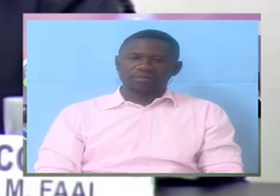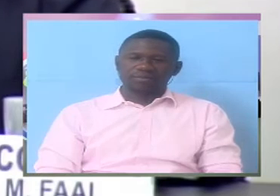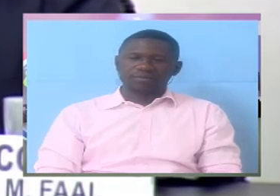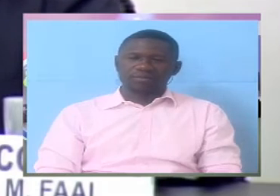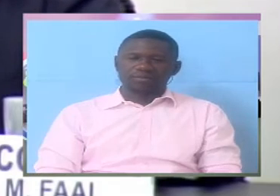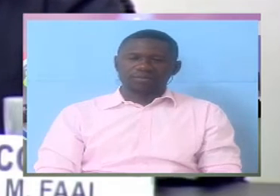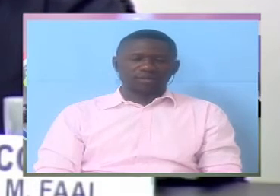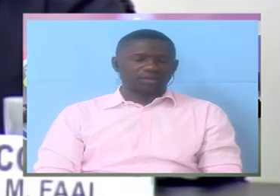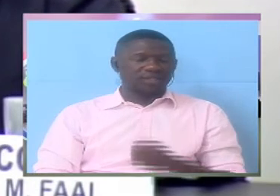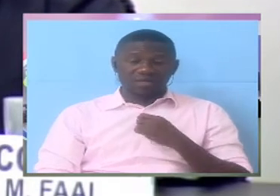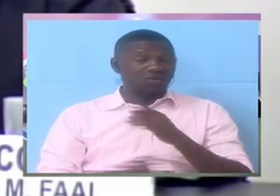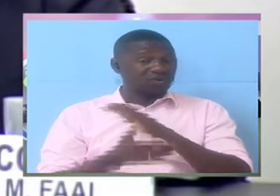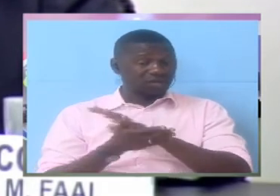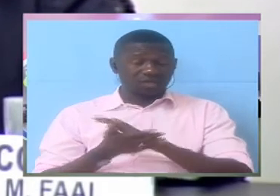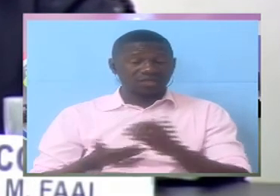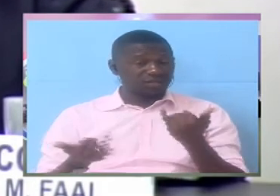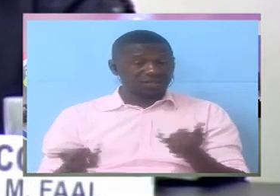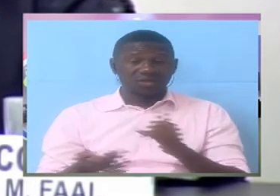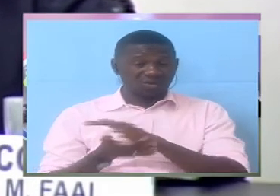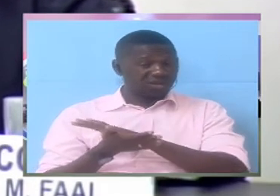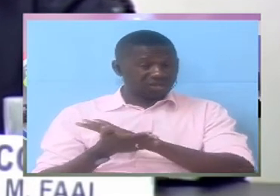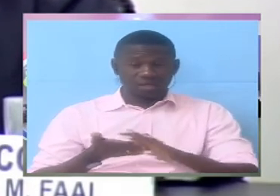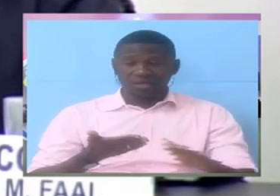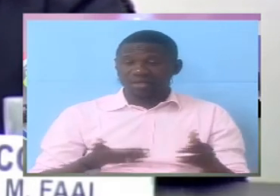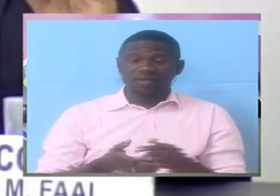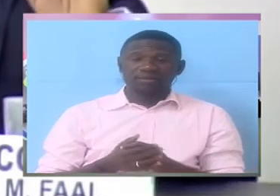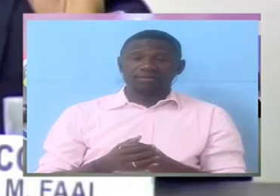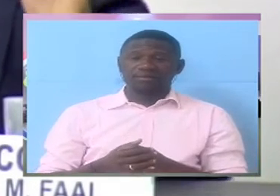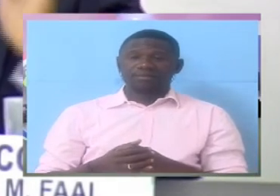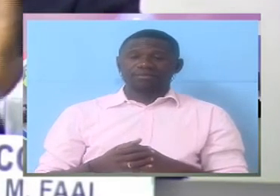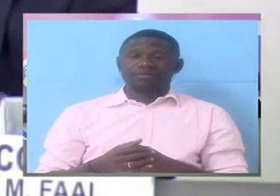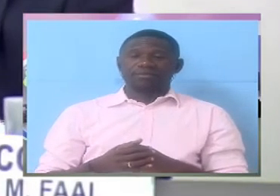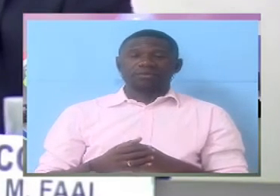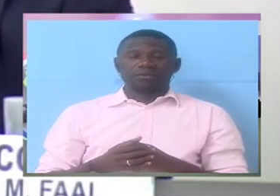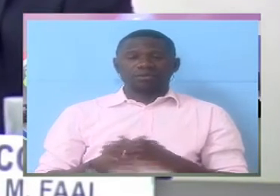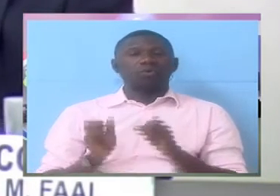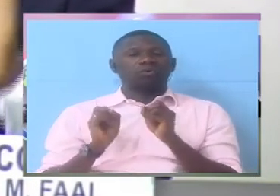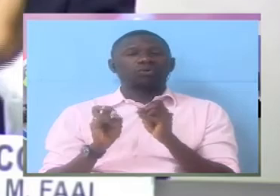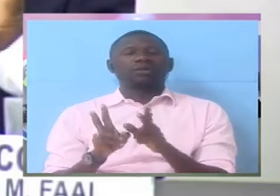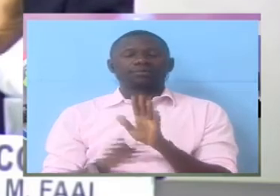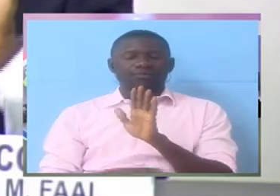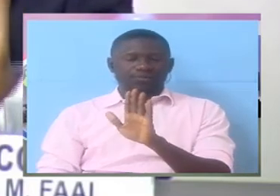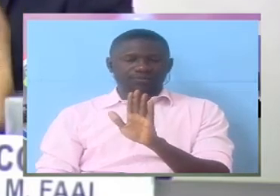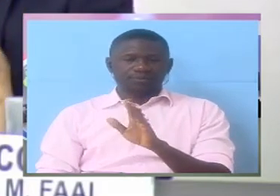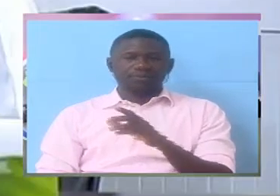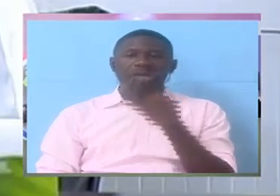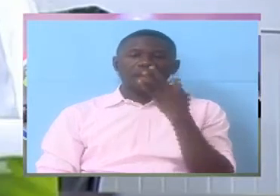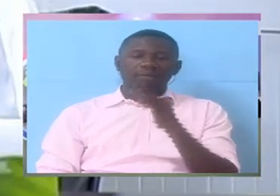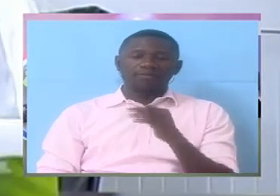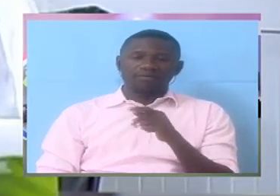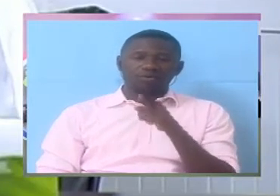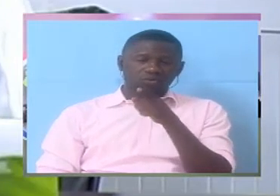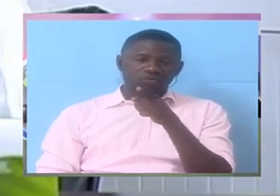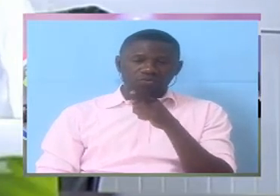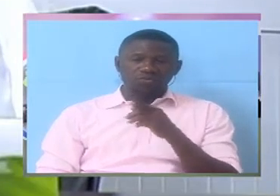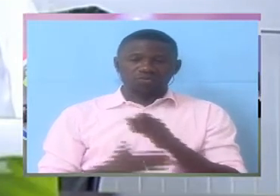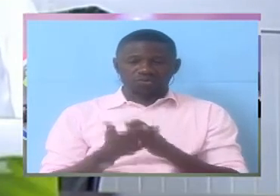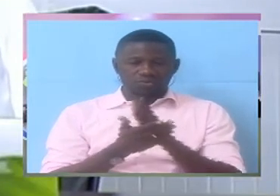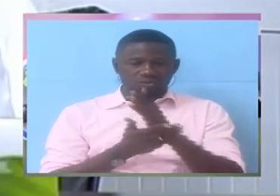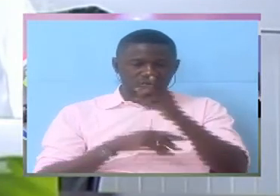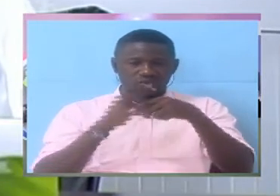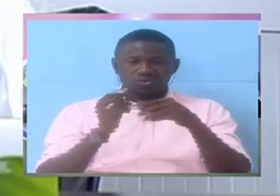not. It's now pretty obvious. Okay. If If you continue to do like